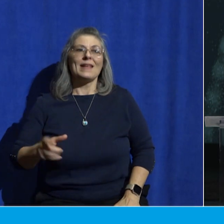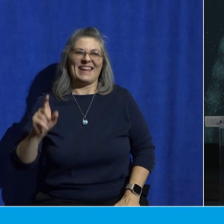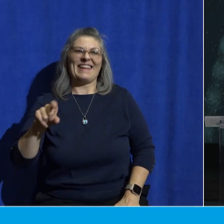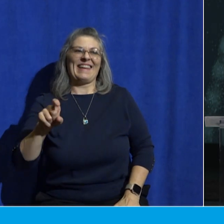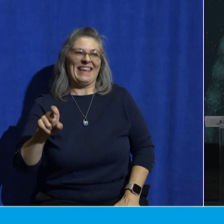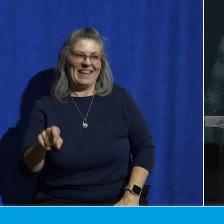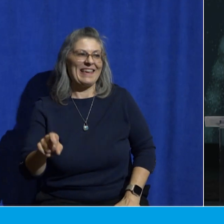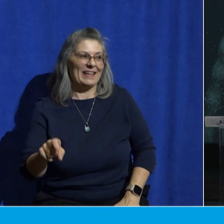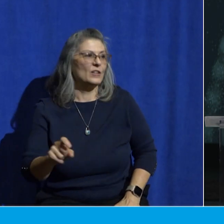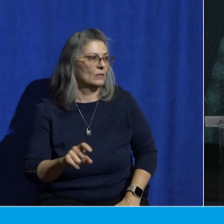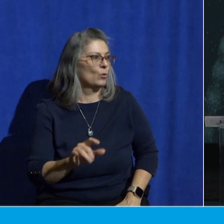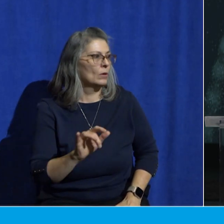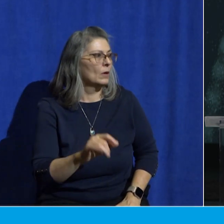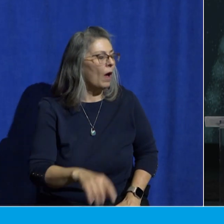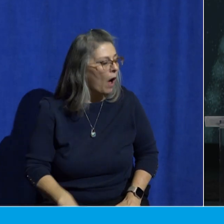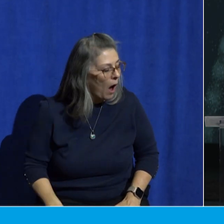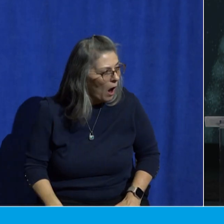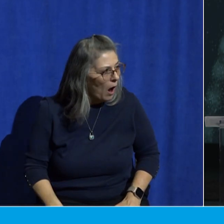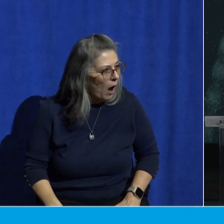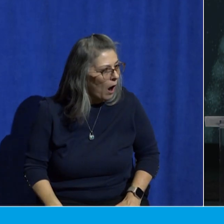The Lord, that's a title for God.